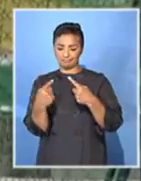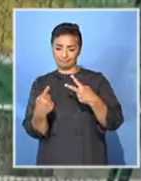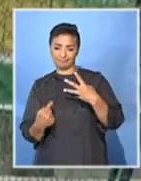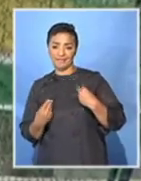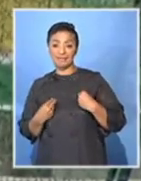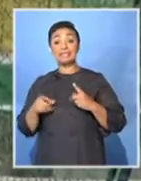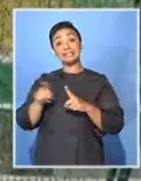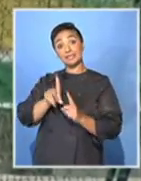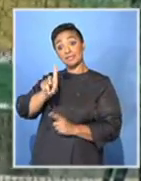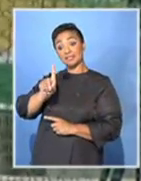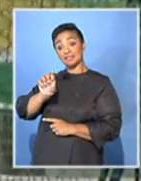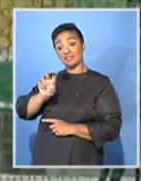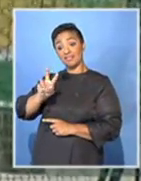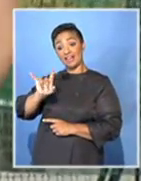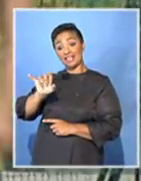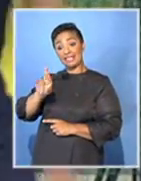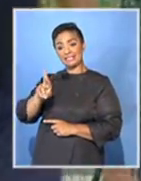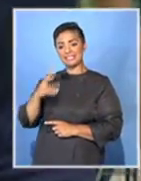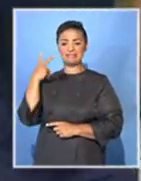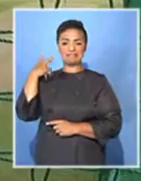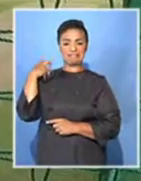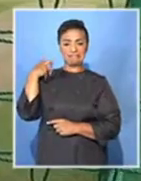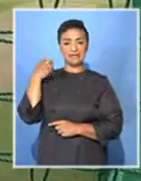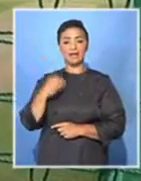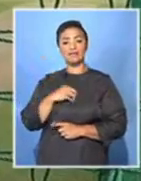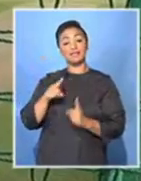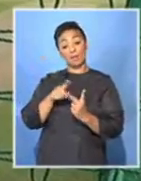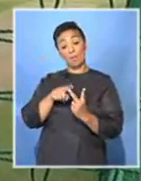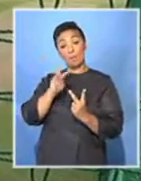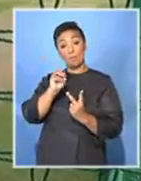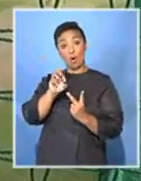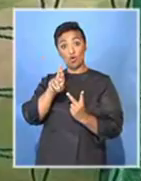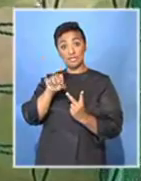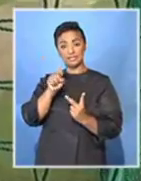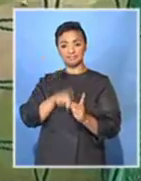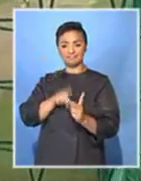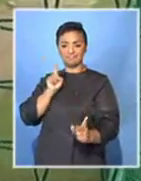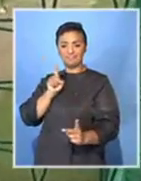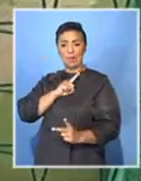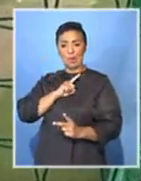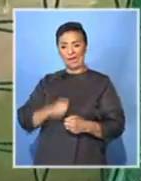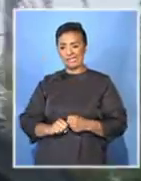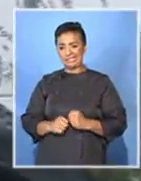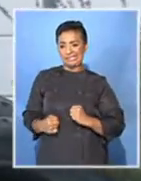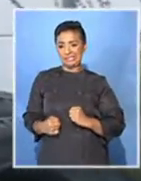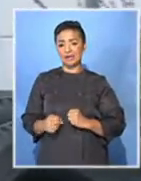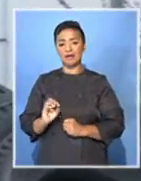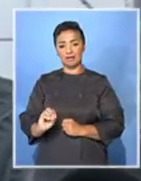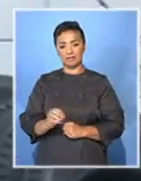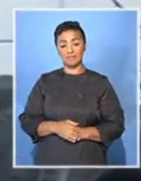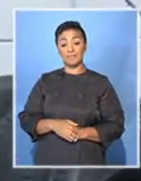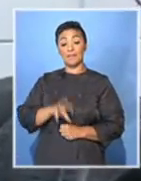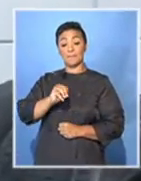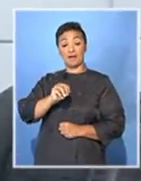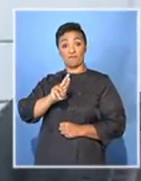like AB de Villiers, who is suffering from a stiff lower back, Chris Morris was forced to withdraw due to a groin strain. Themba Bavuma will